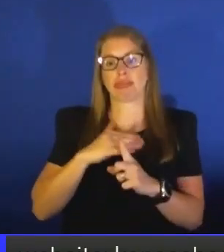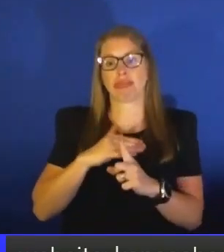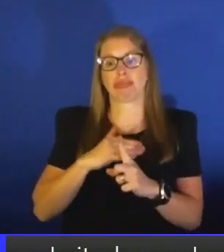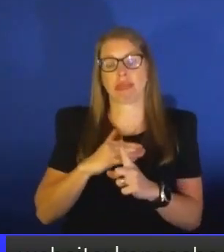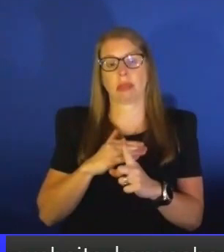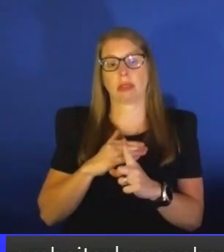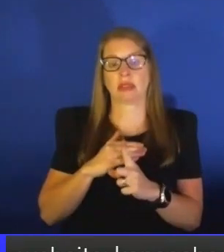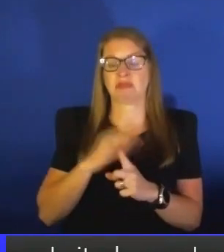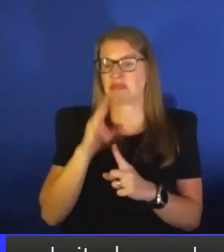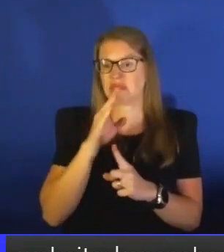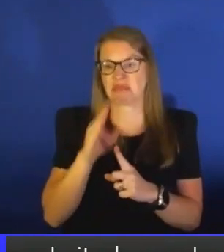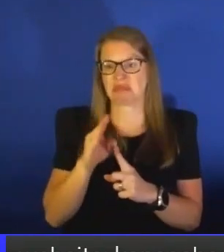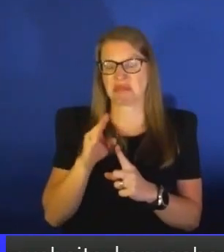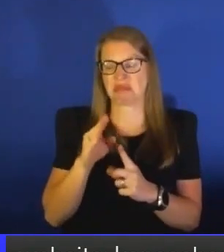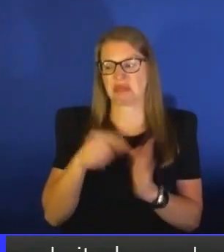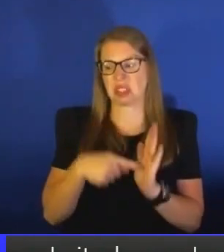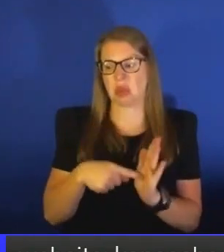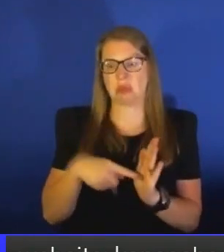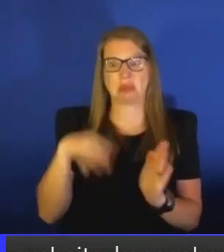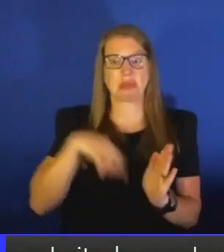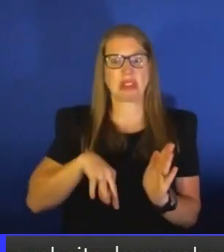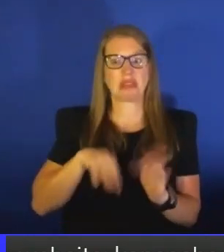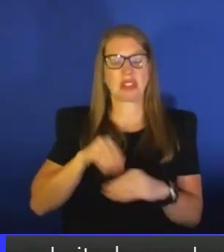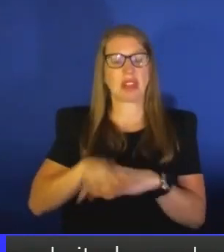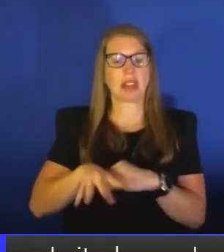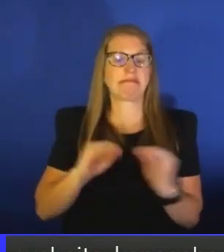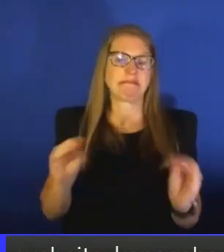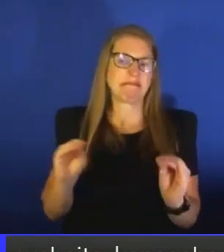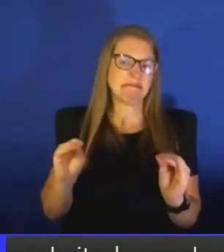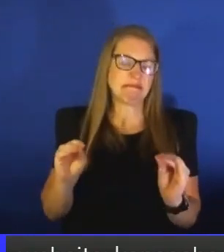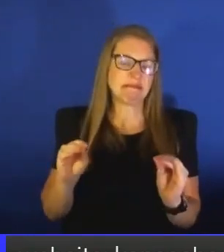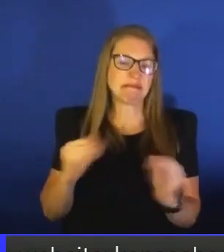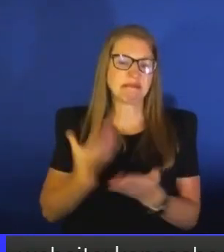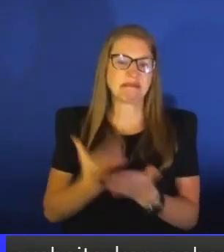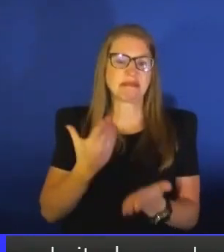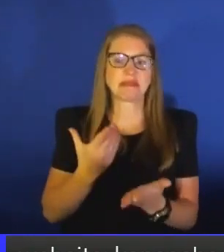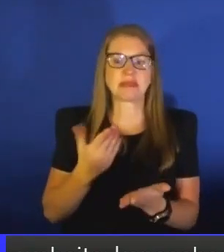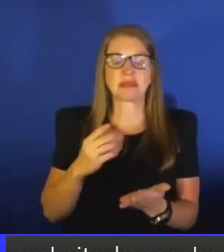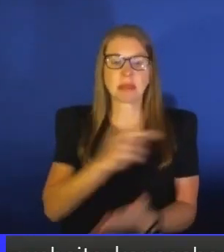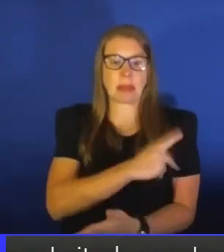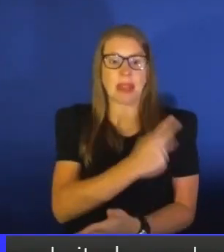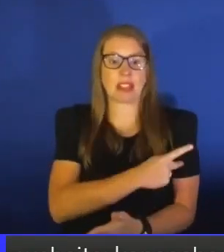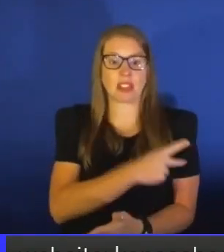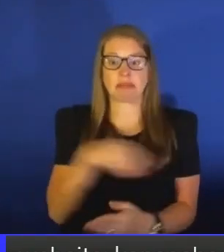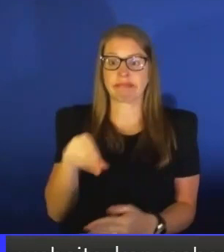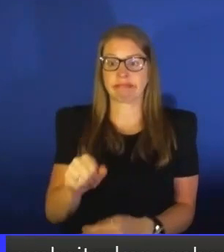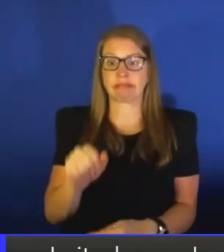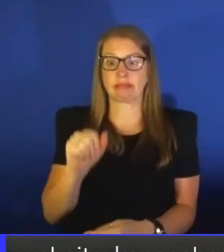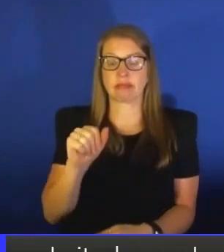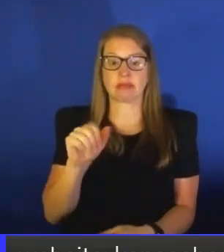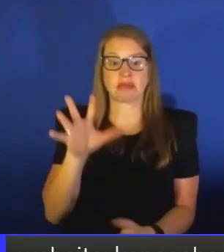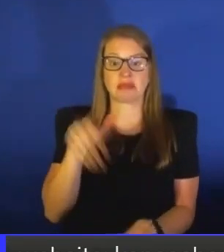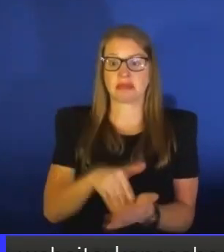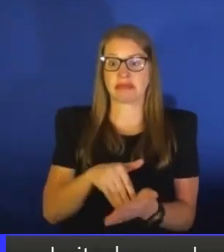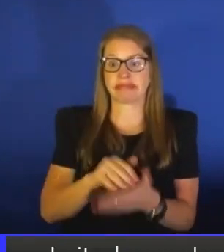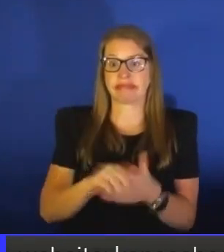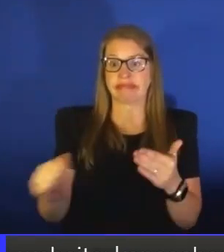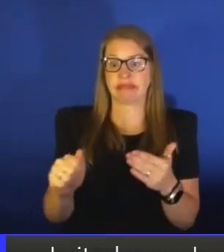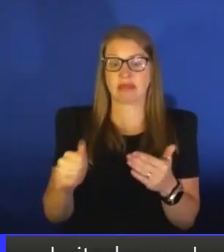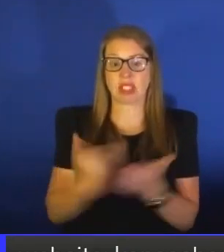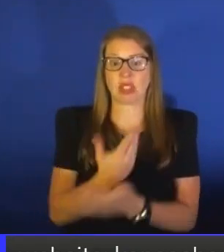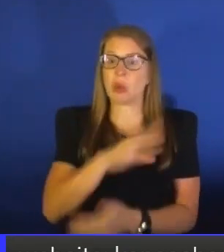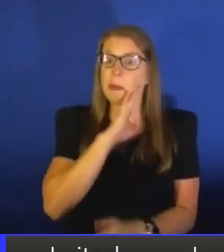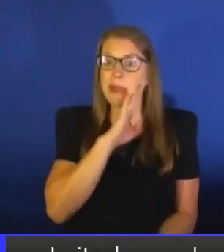huge beneficial effect. The main thing, I get patients say, spend another $5,000 on a new bed,